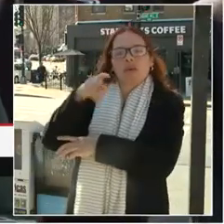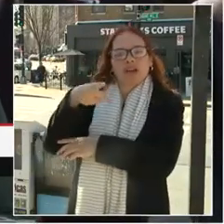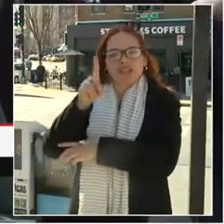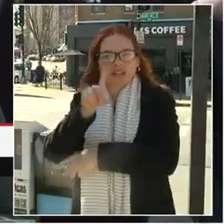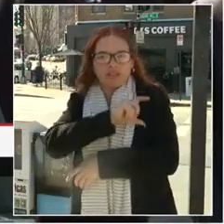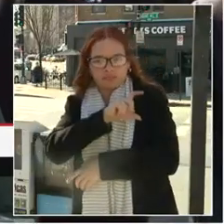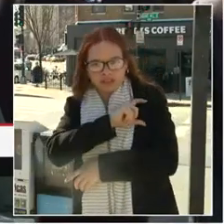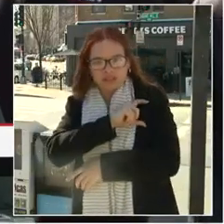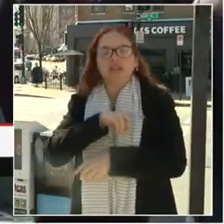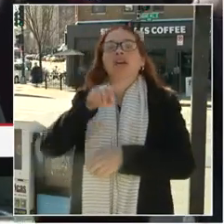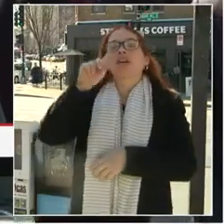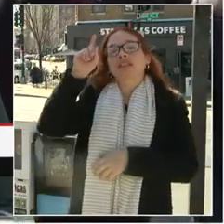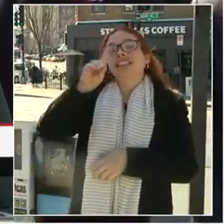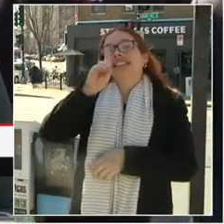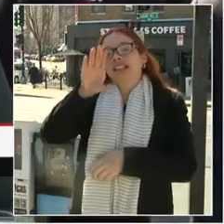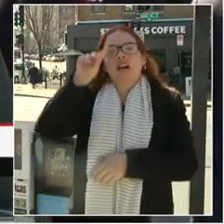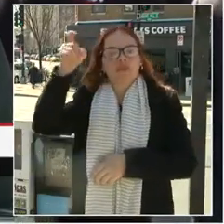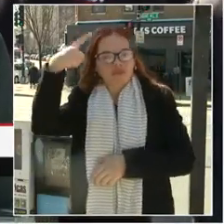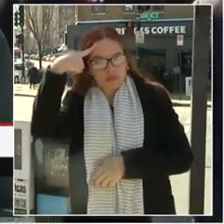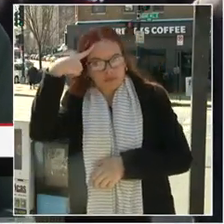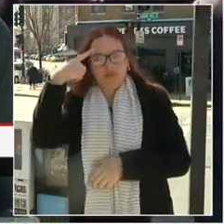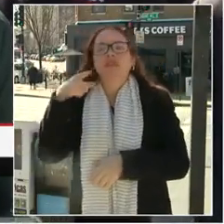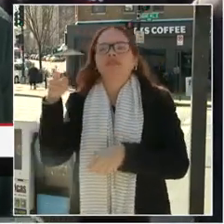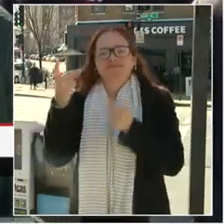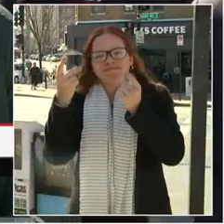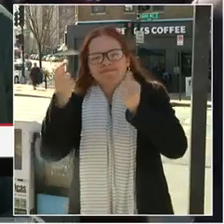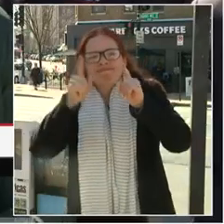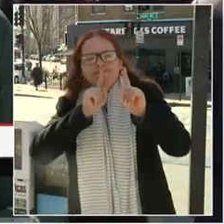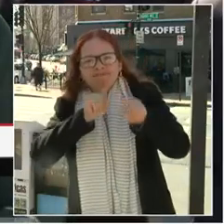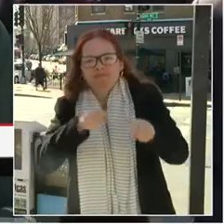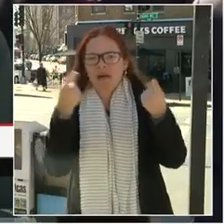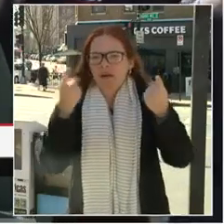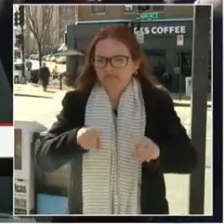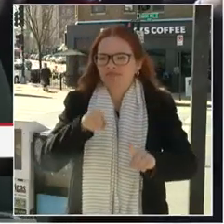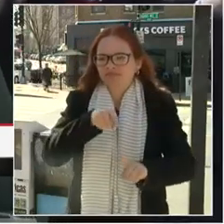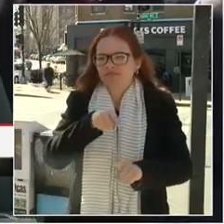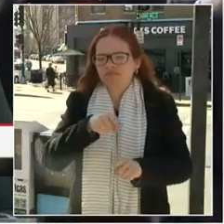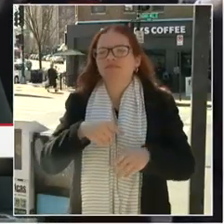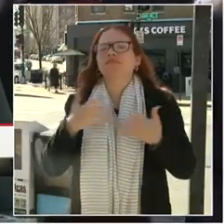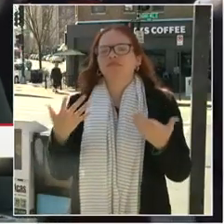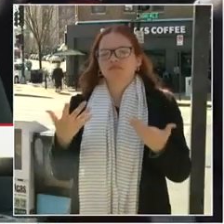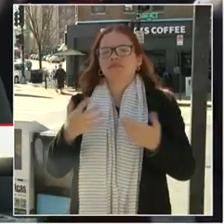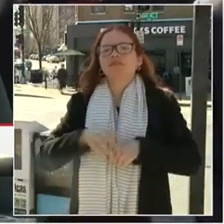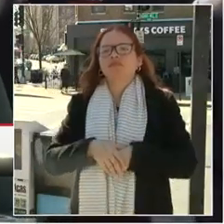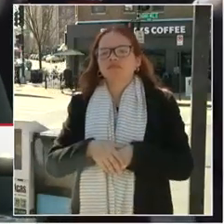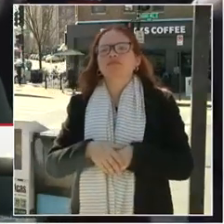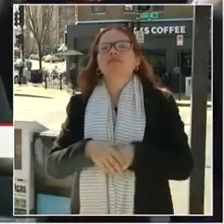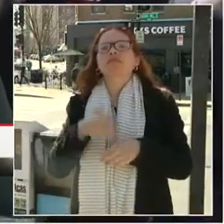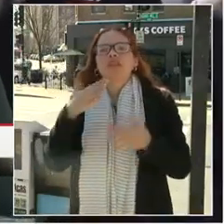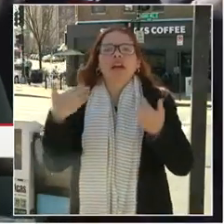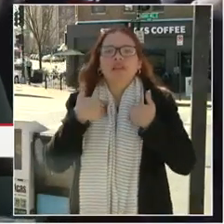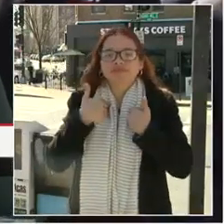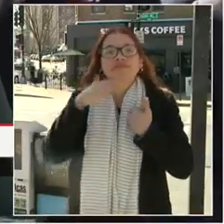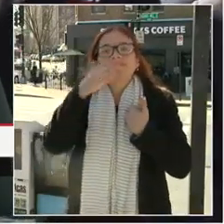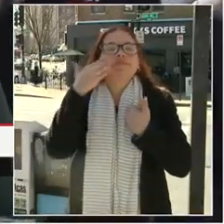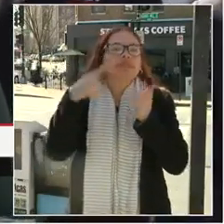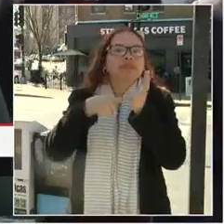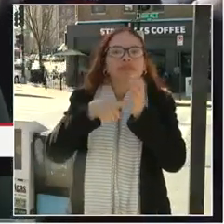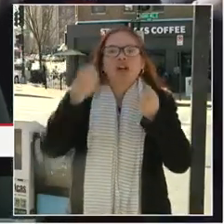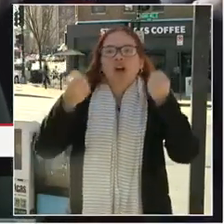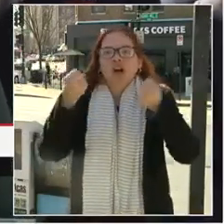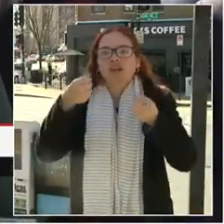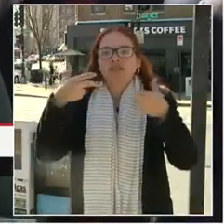has to respond to these sort of crime trends. That includes the carjacking task force that